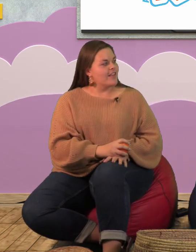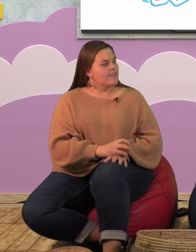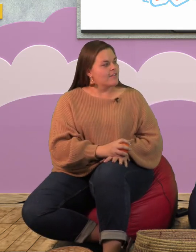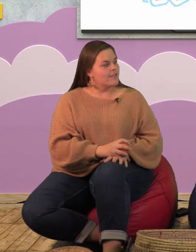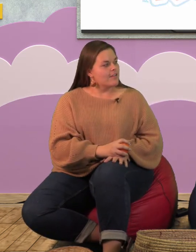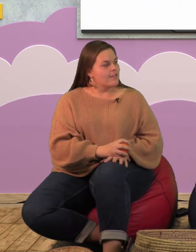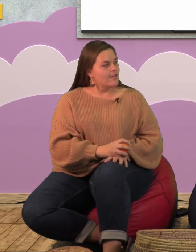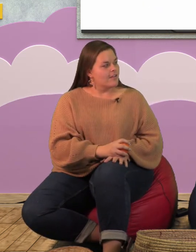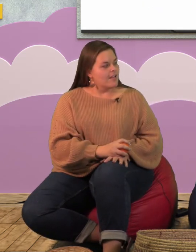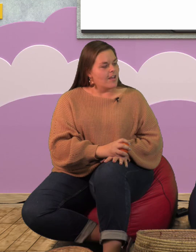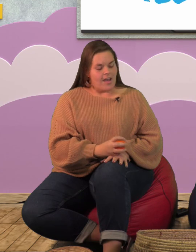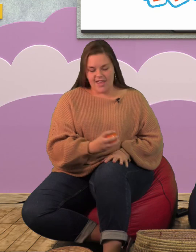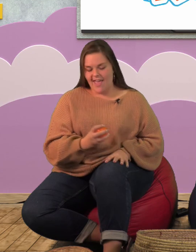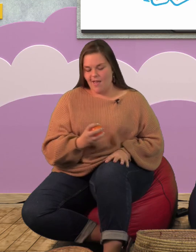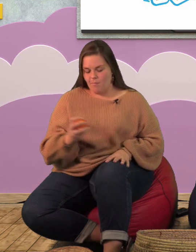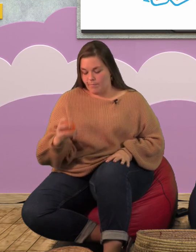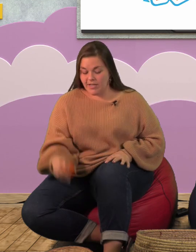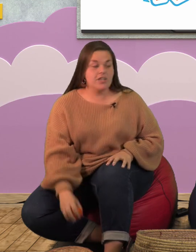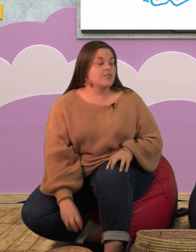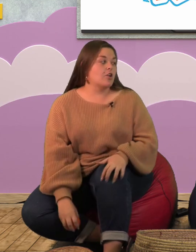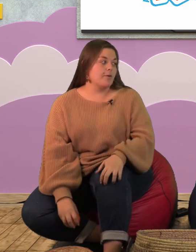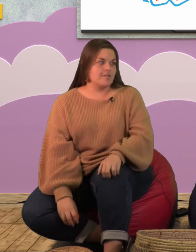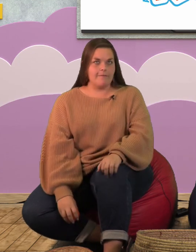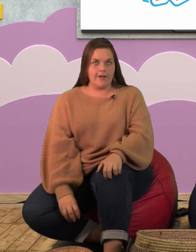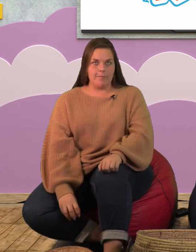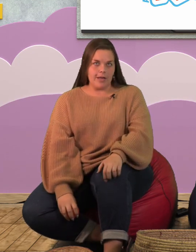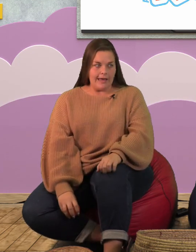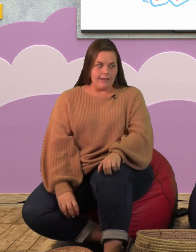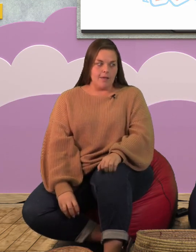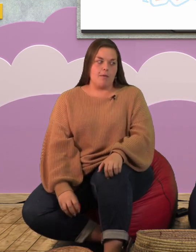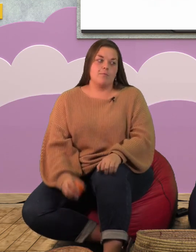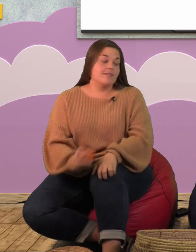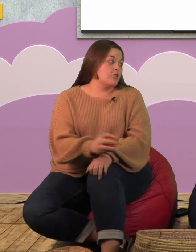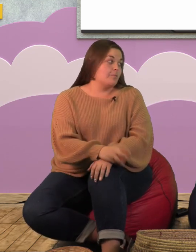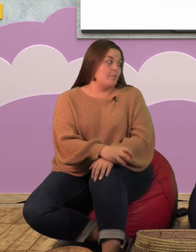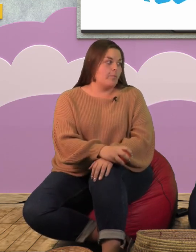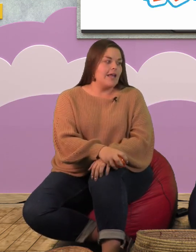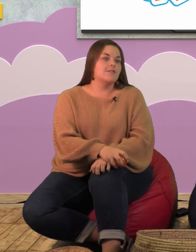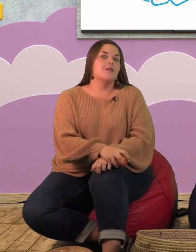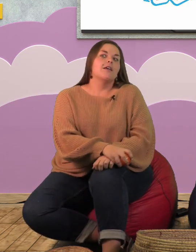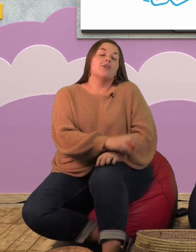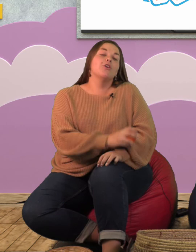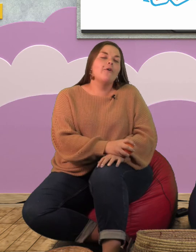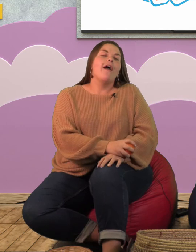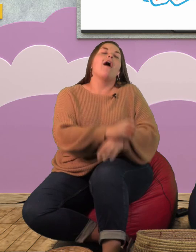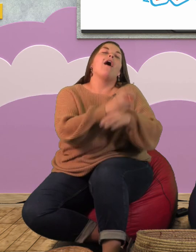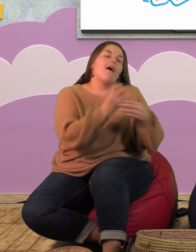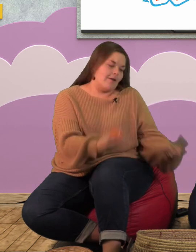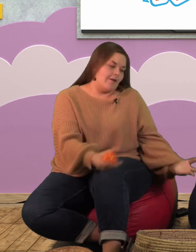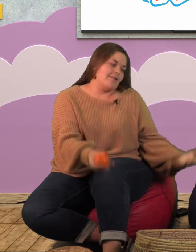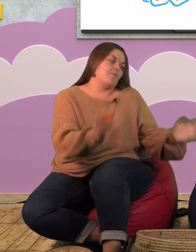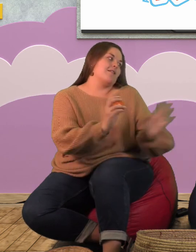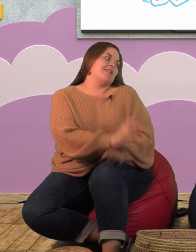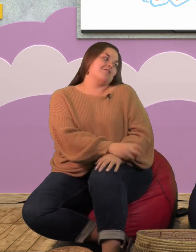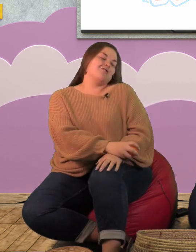like fun. Are you ready? I am. Okay. But you can start because I'm very polite. My mom says I should be more polite. So you